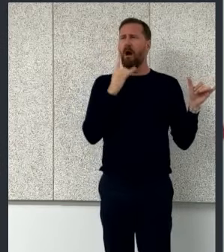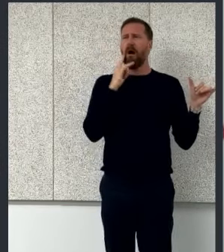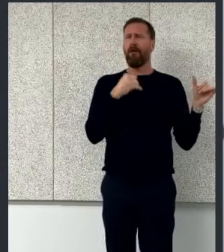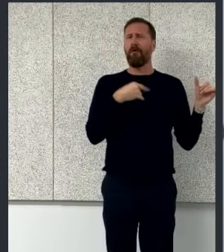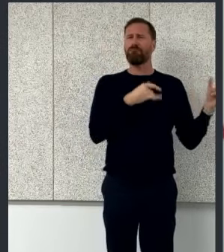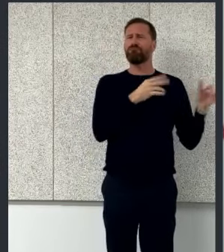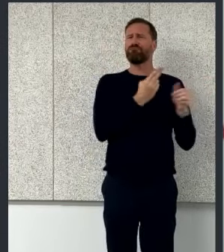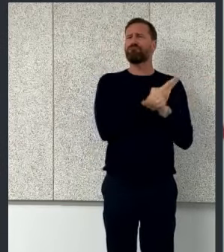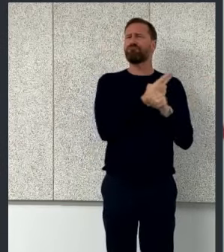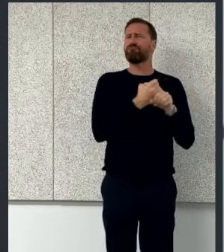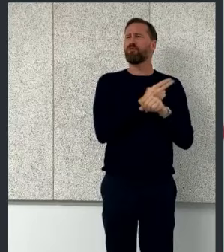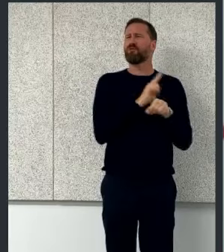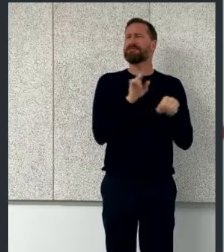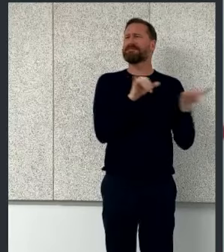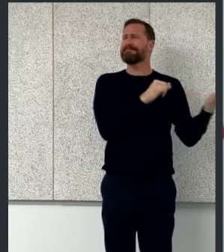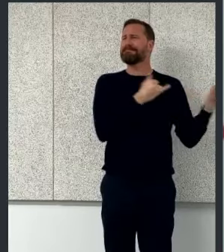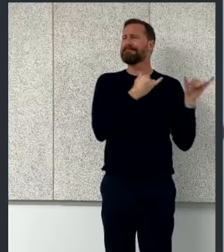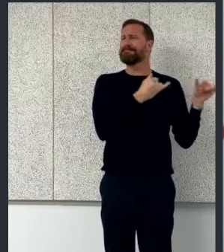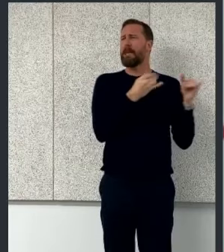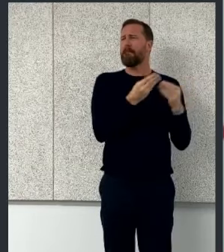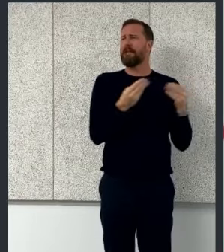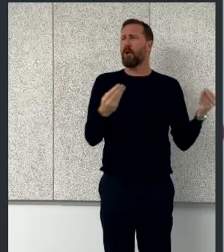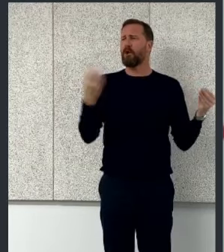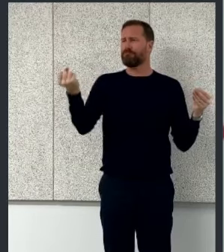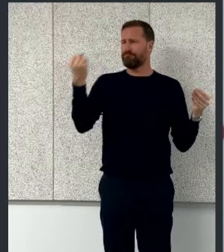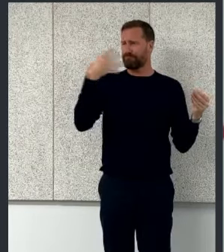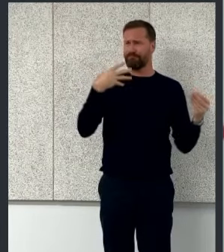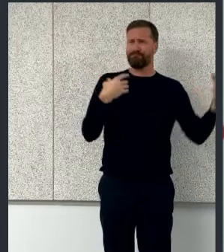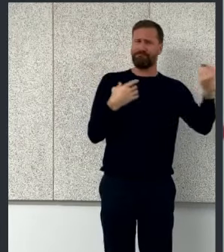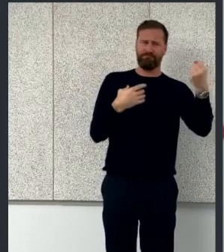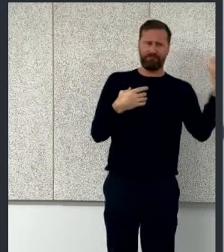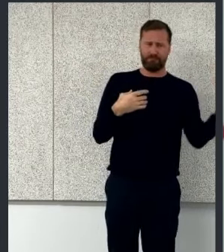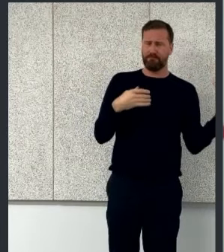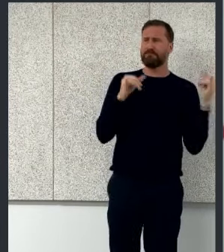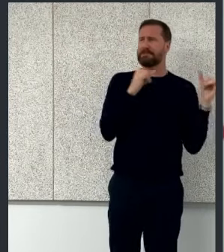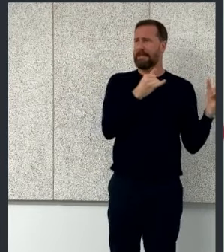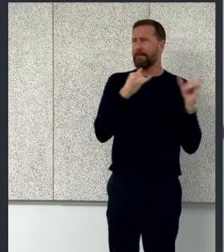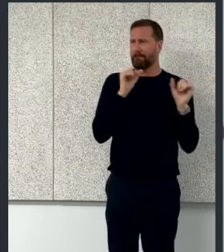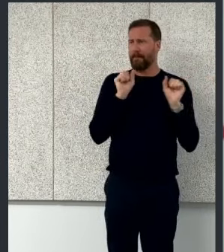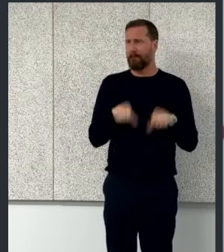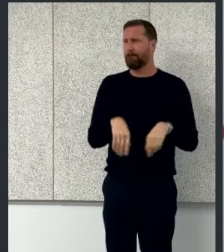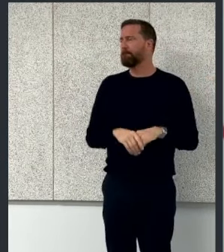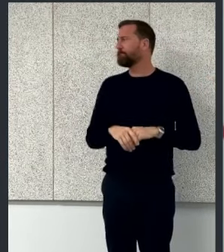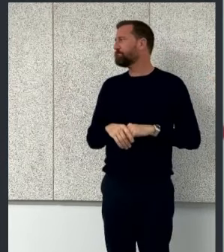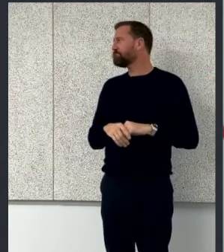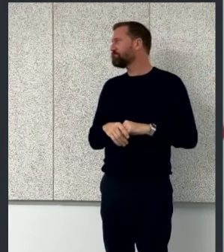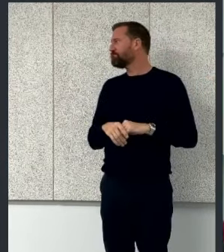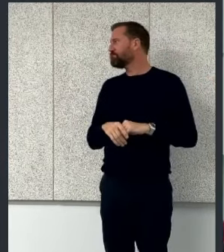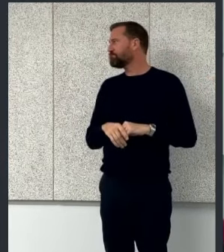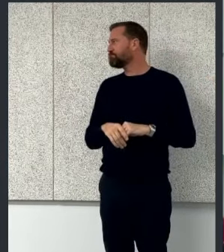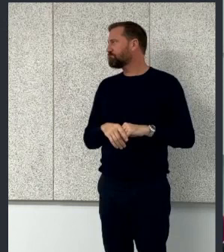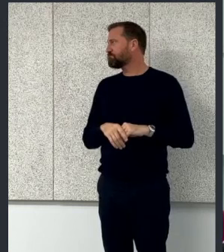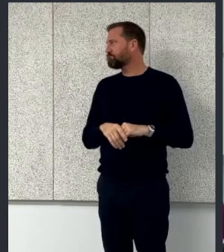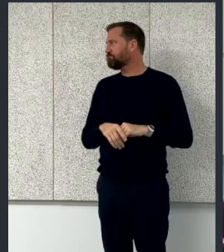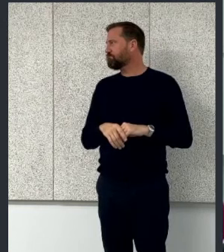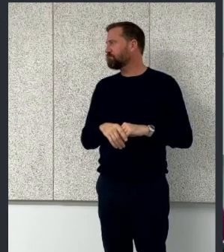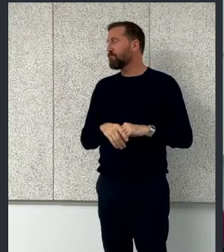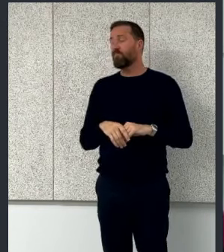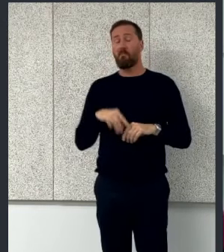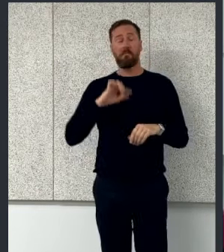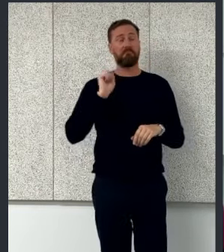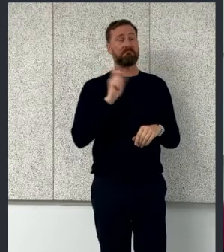talking, that's one of the biggest things that we're talking about together right now. Mm-hmm. Yeah. I'm also interested in, you